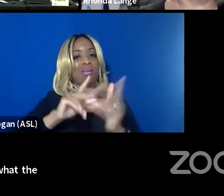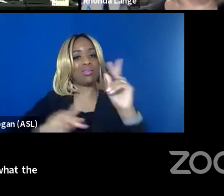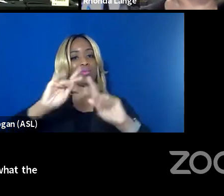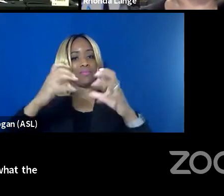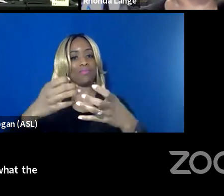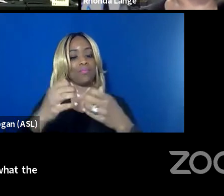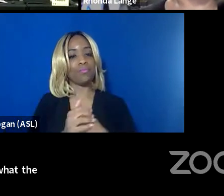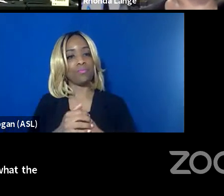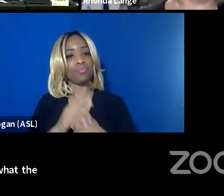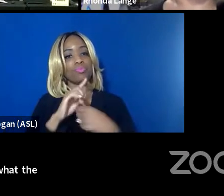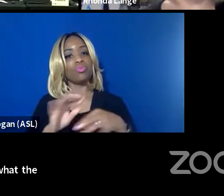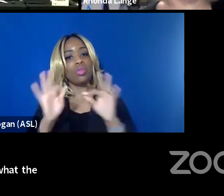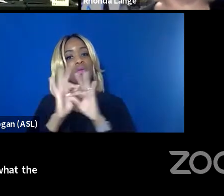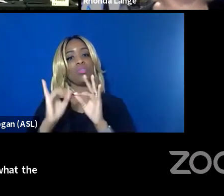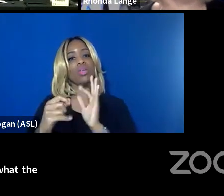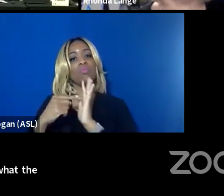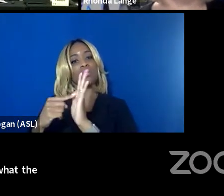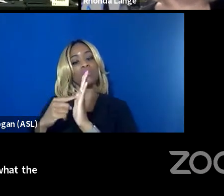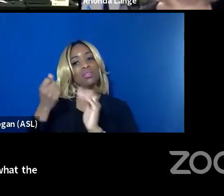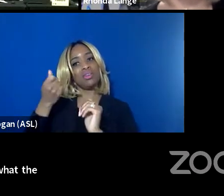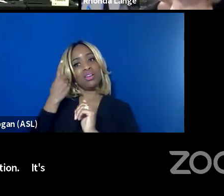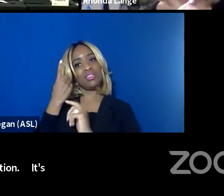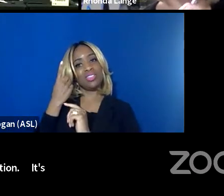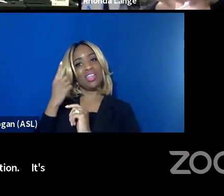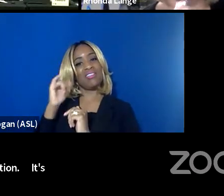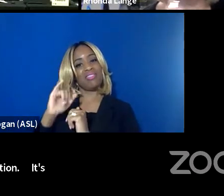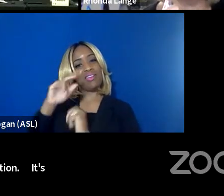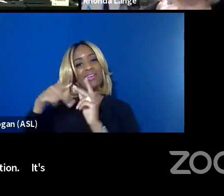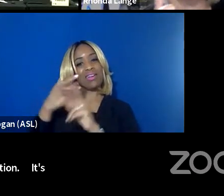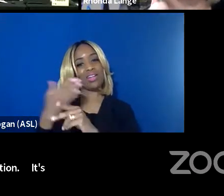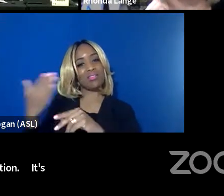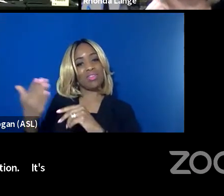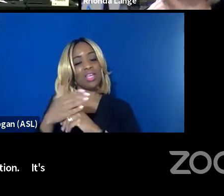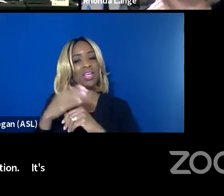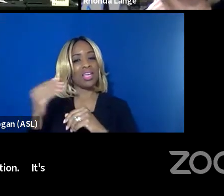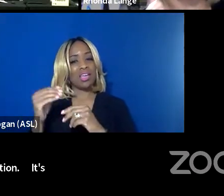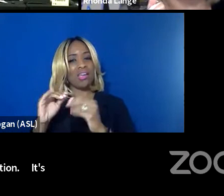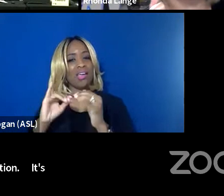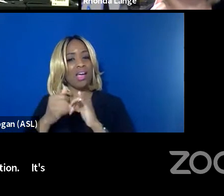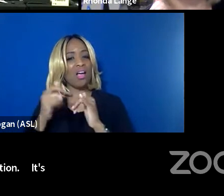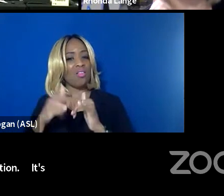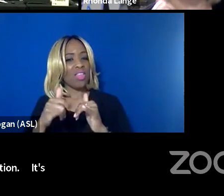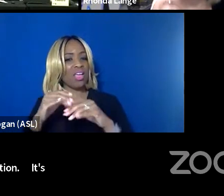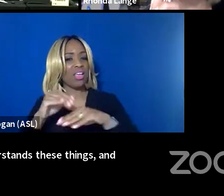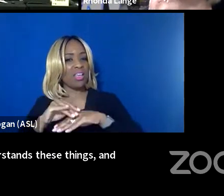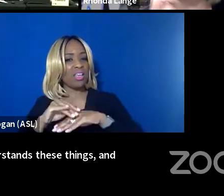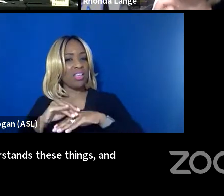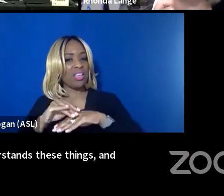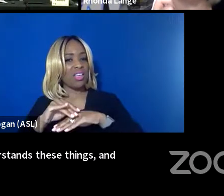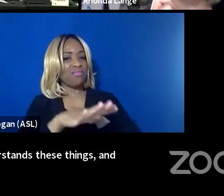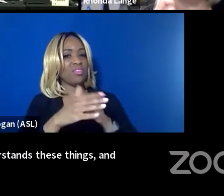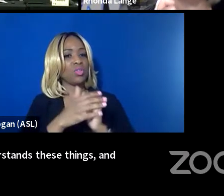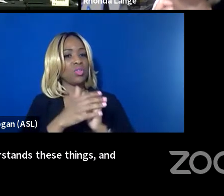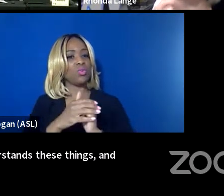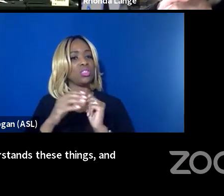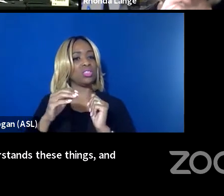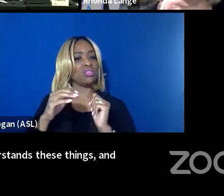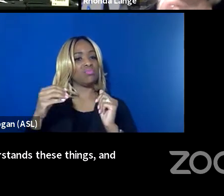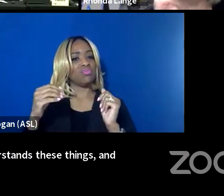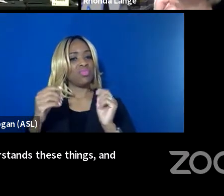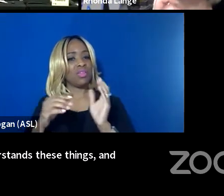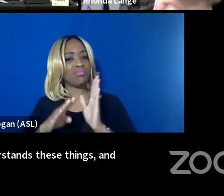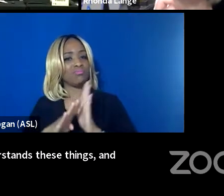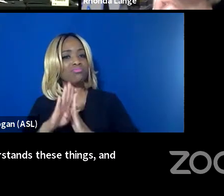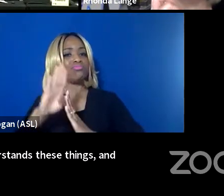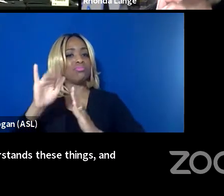It's important that representation understands these things, and the dynamics and the great influence that they have on the health and vibrancy